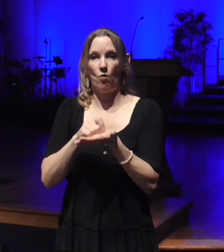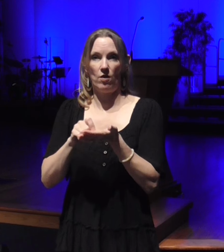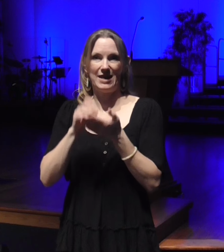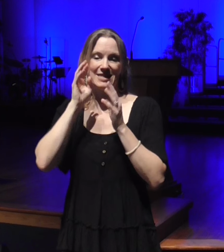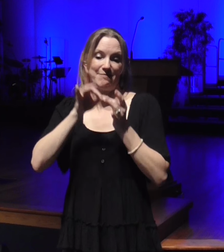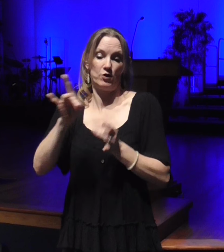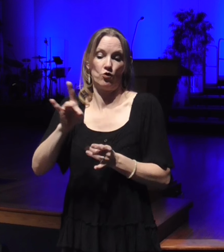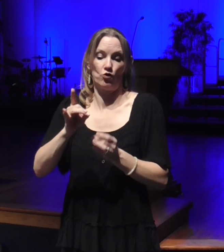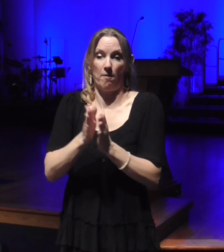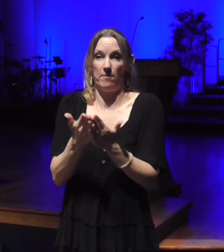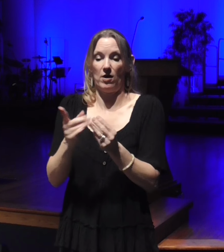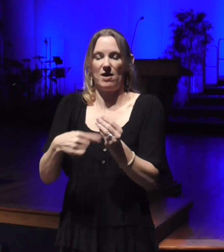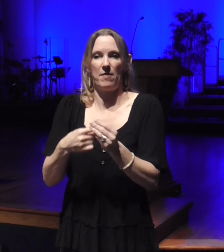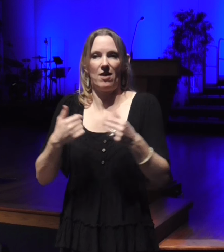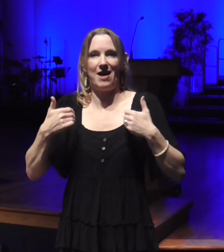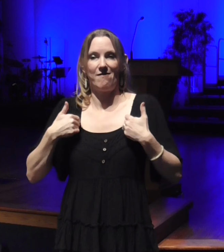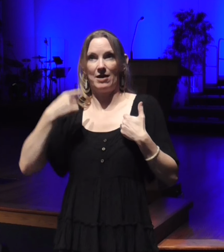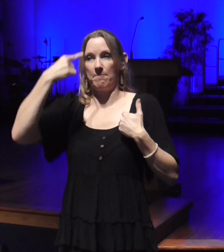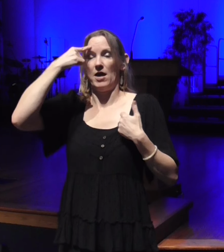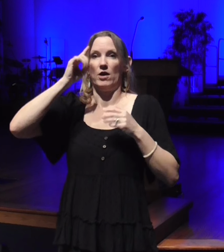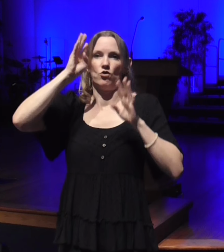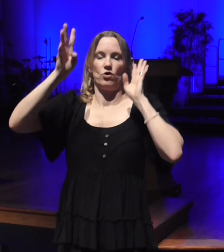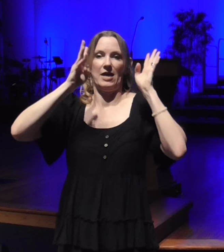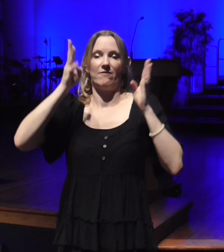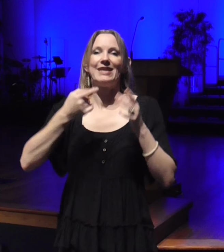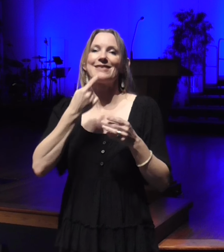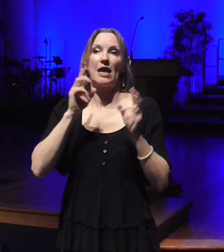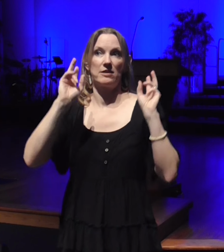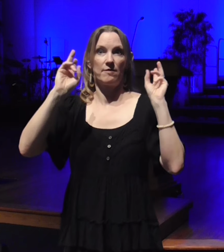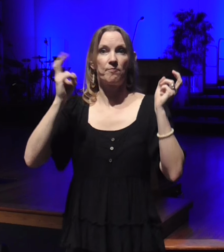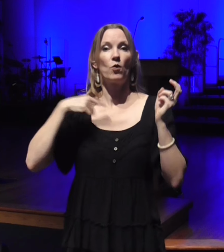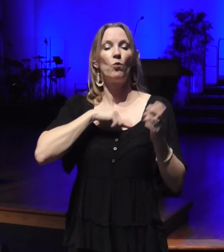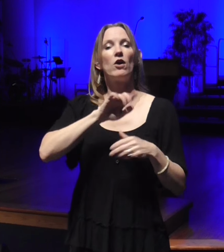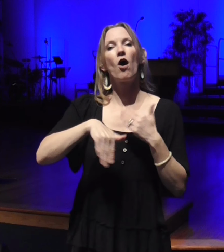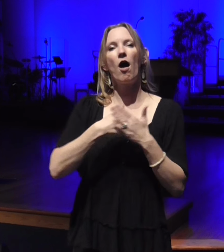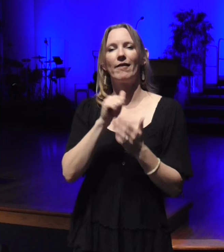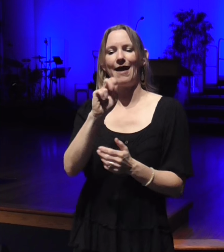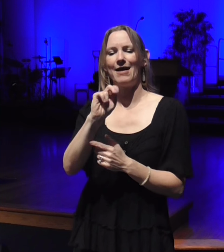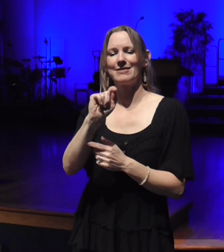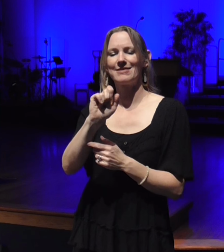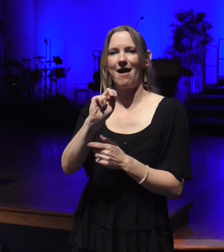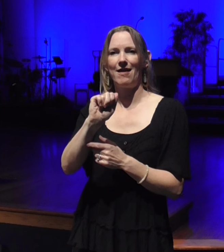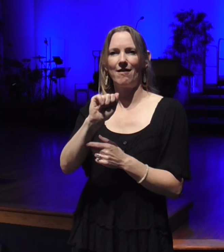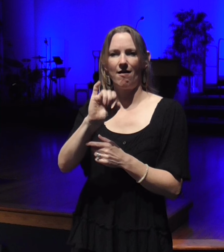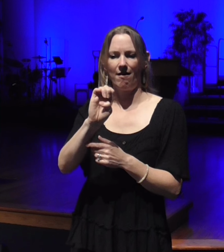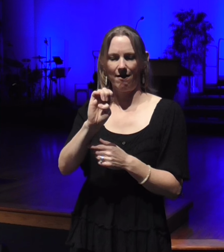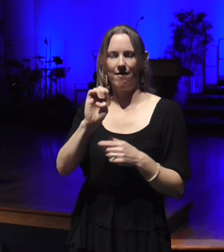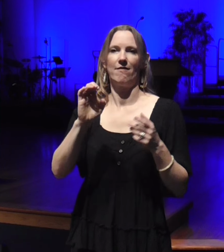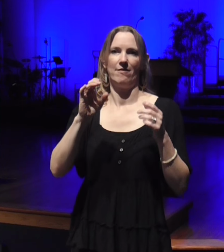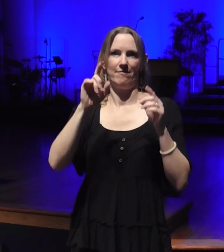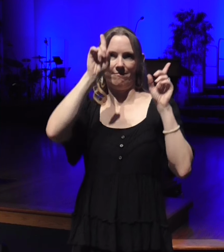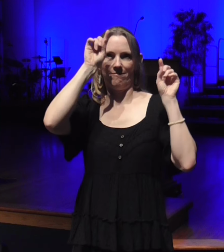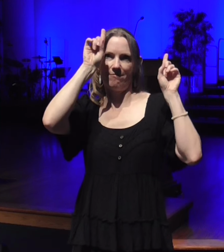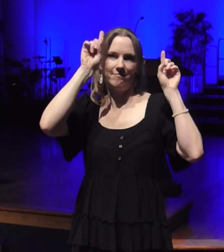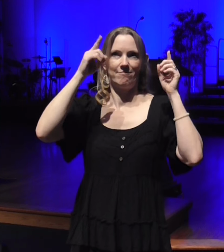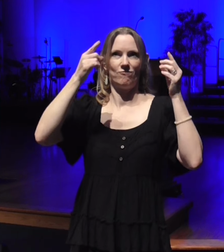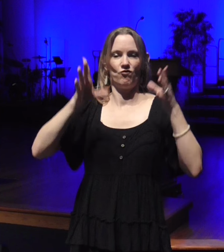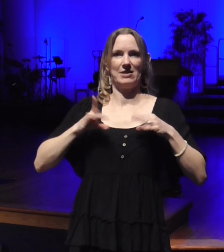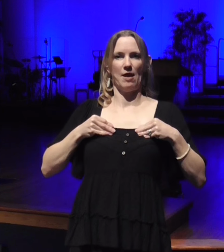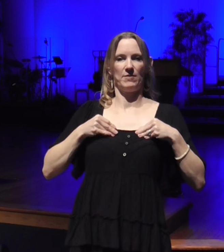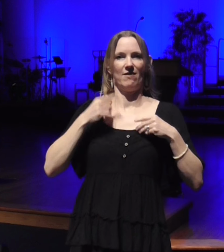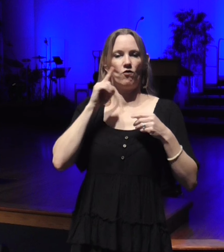it's really about having that creative mind. He shares, we are all antennae for creative thought. Some transmissions come